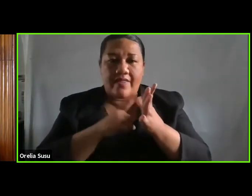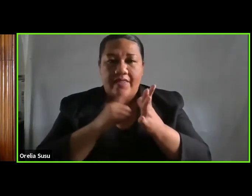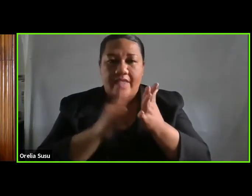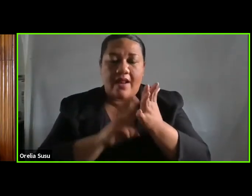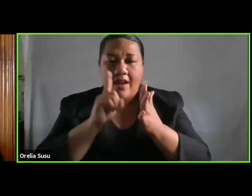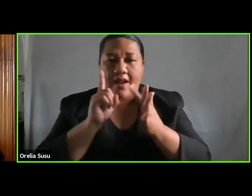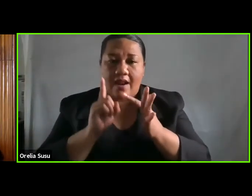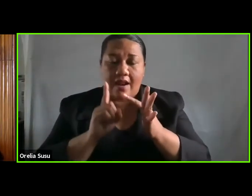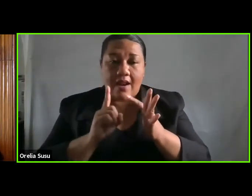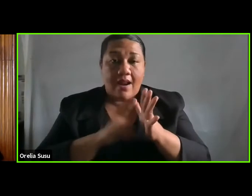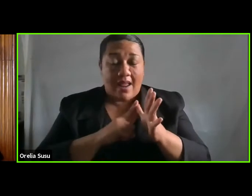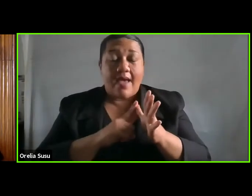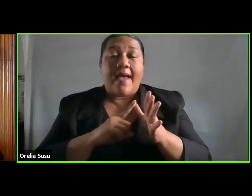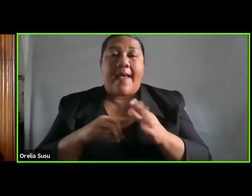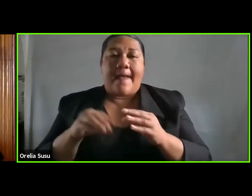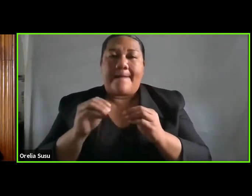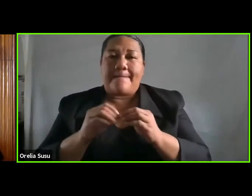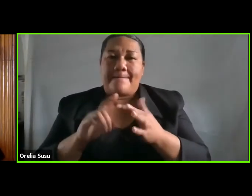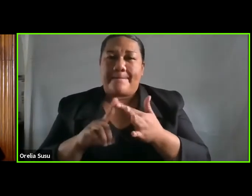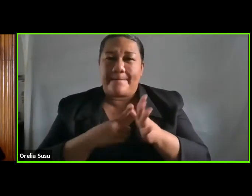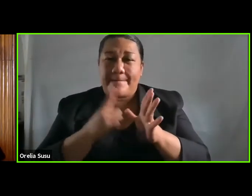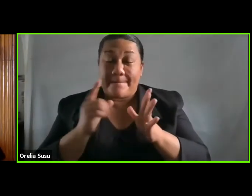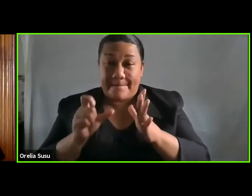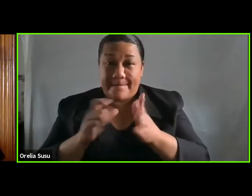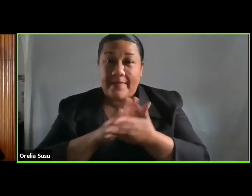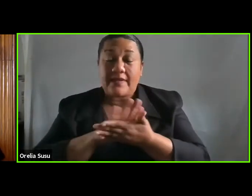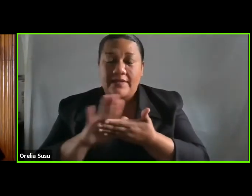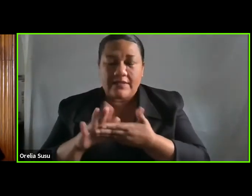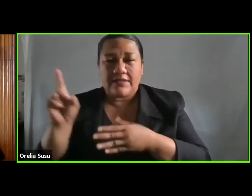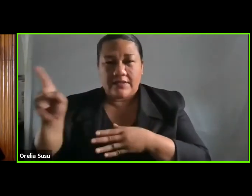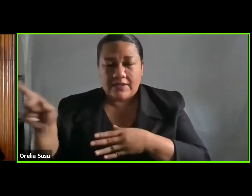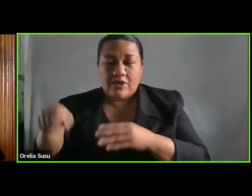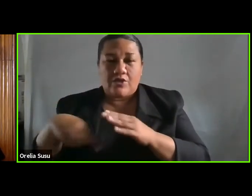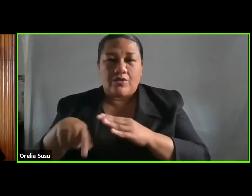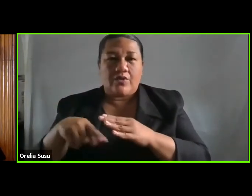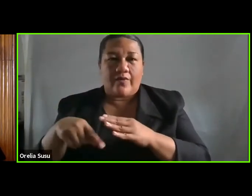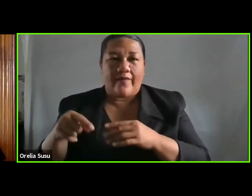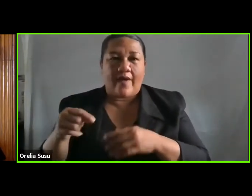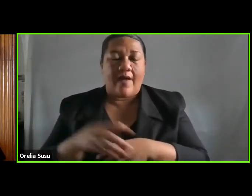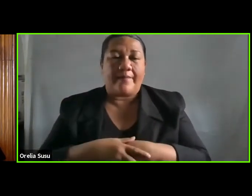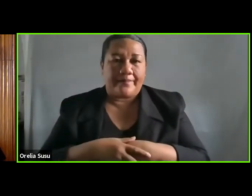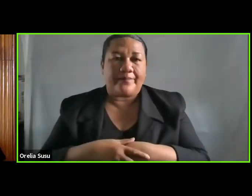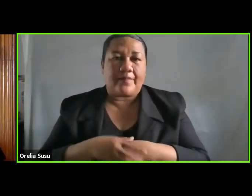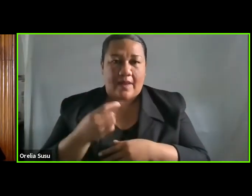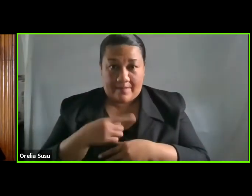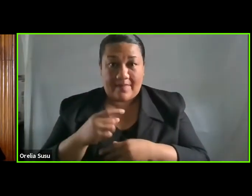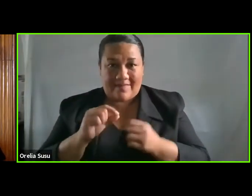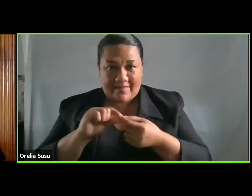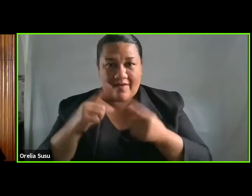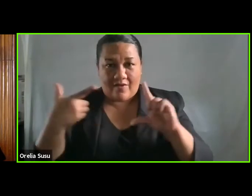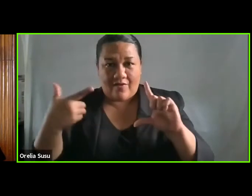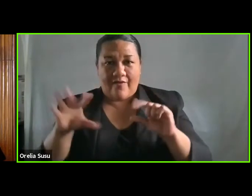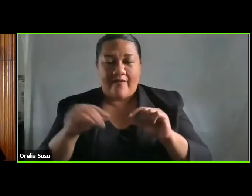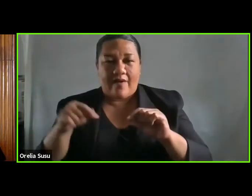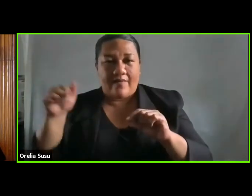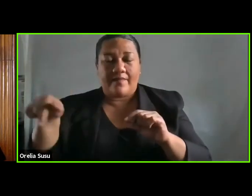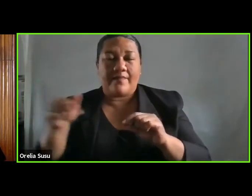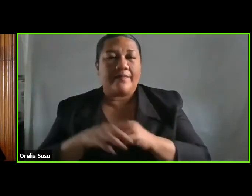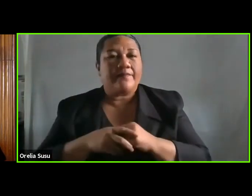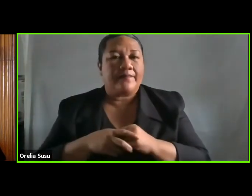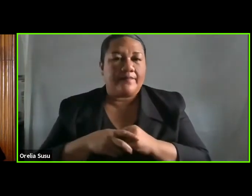wherever you're tuning from, we welcome you to the session. Without further ado, it's my honorable task to take you through the